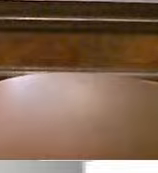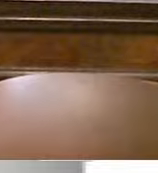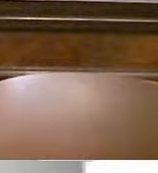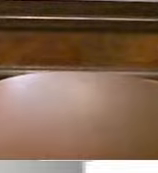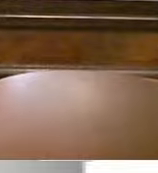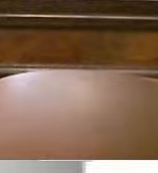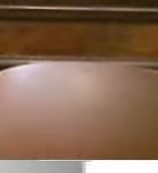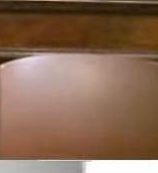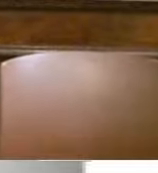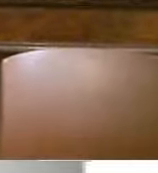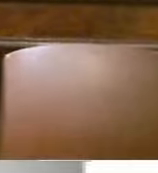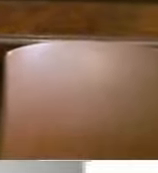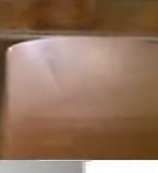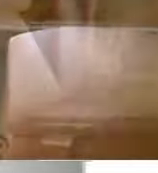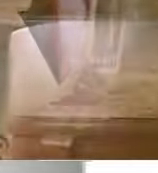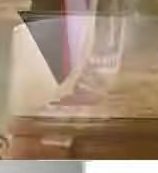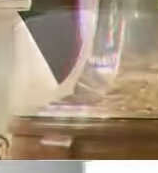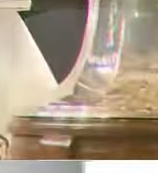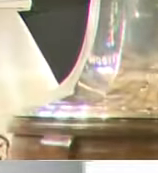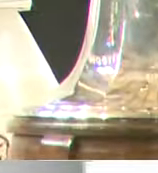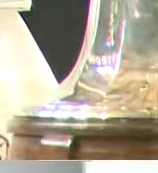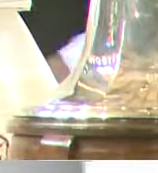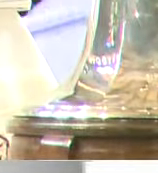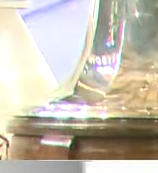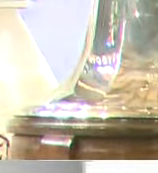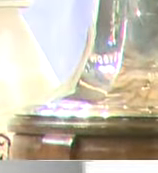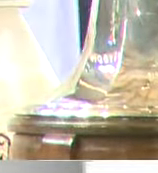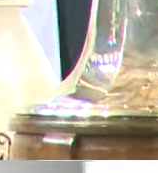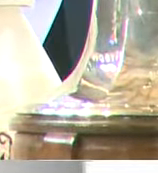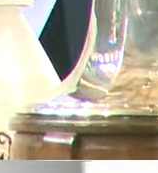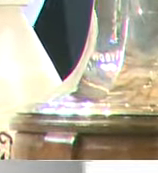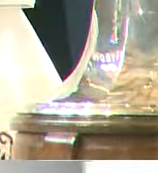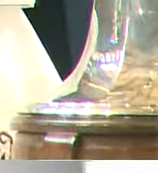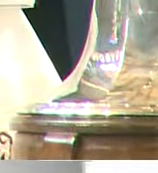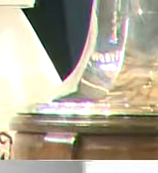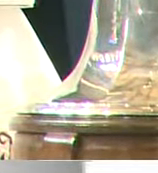notices before the benediction.